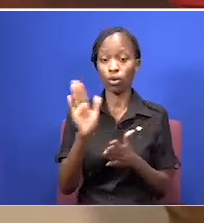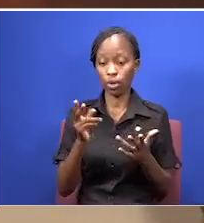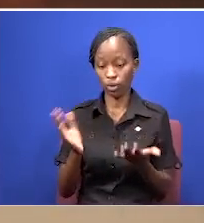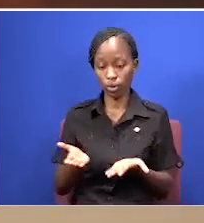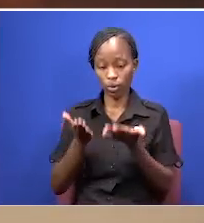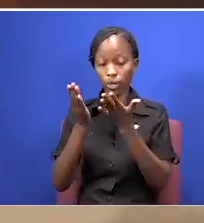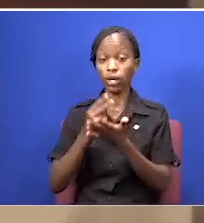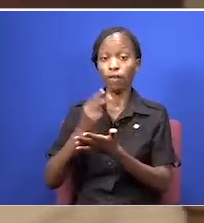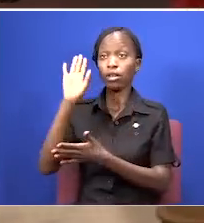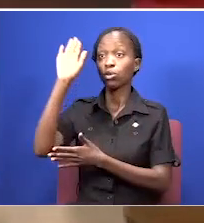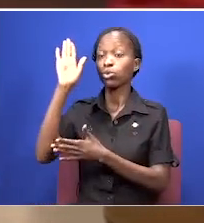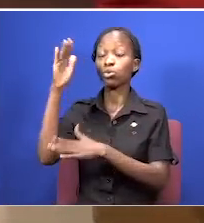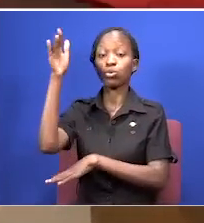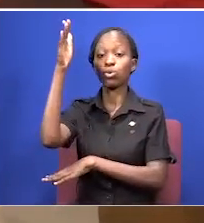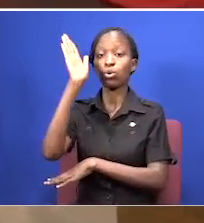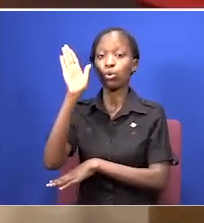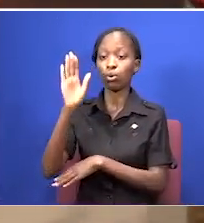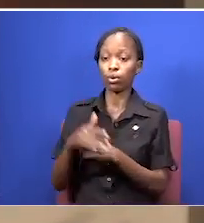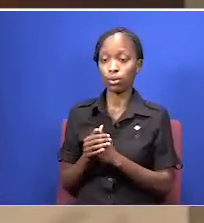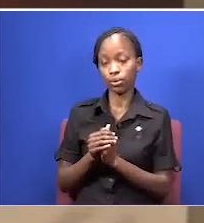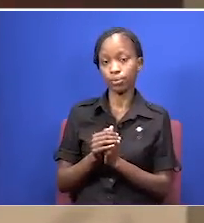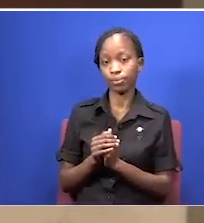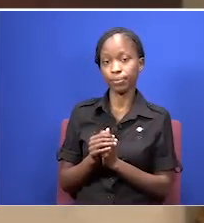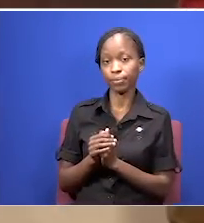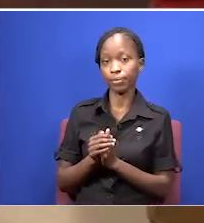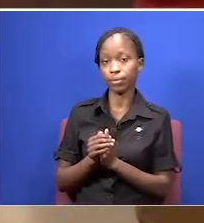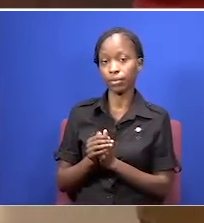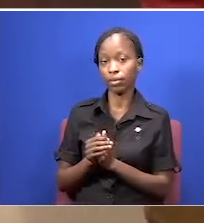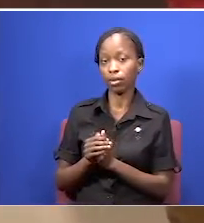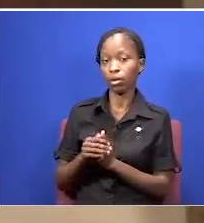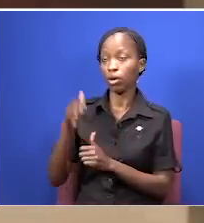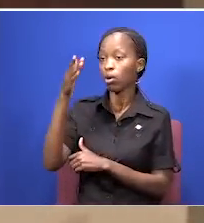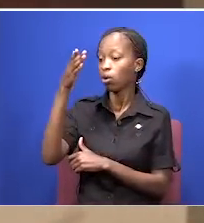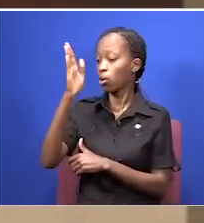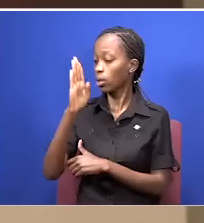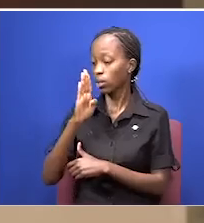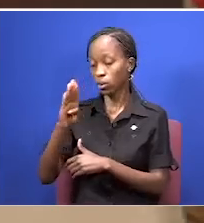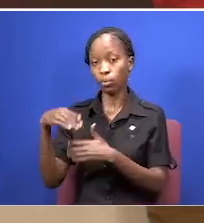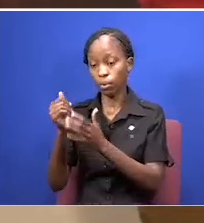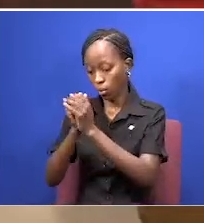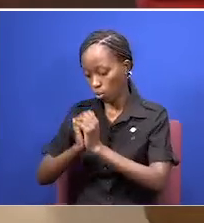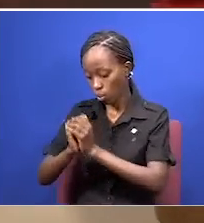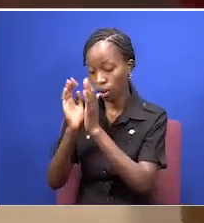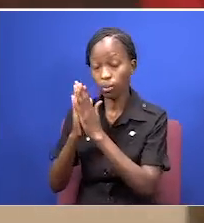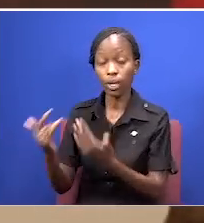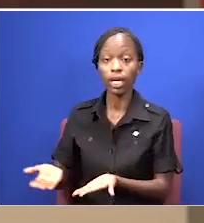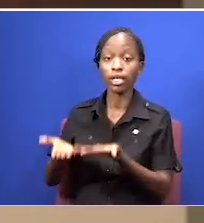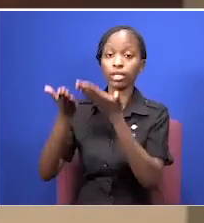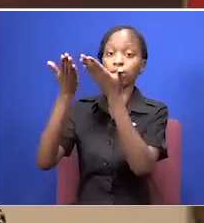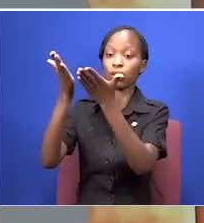raise your voice to your way he's to be lifted up on high he's to be worshipped he's to be exalted